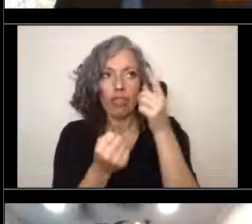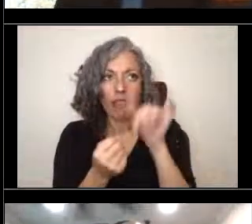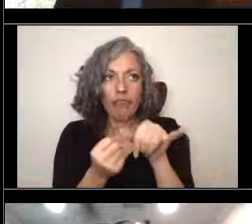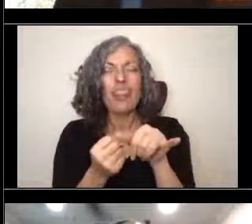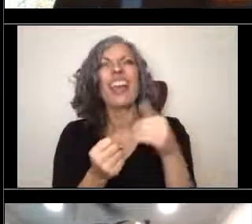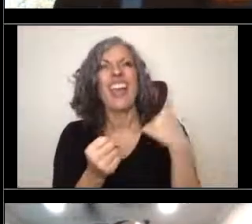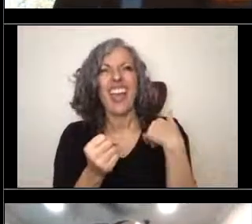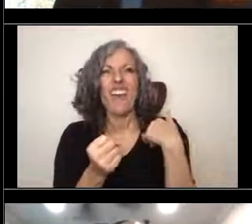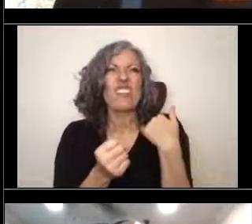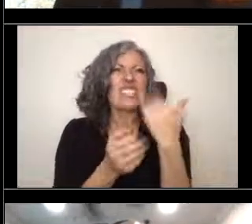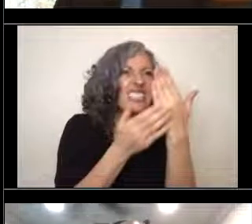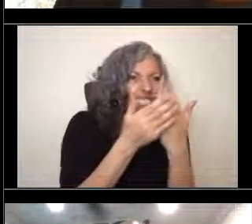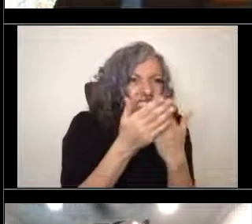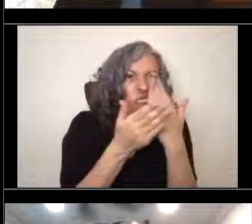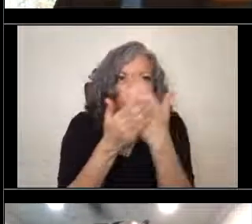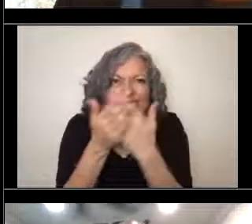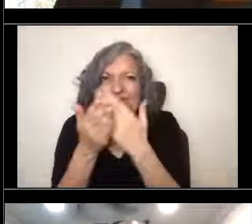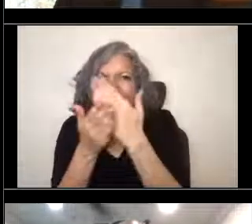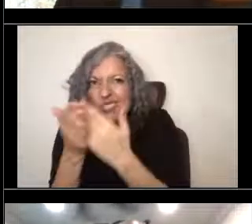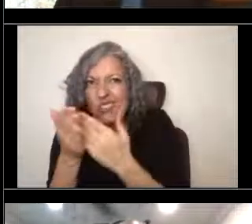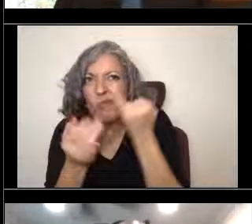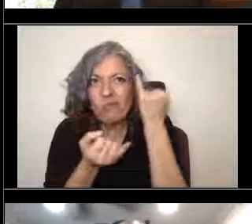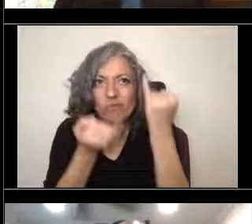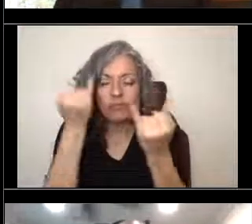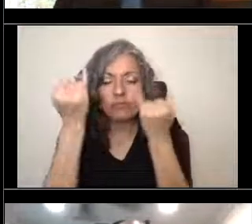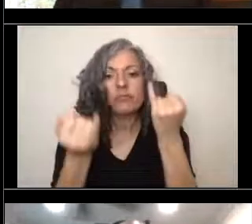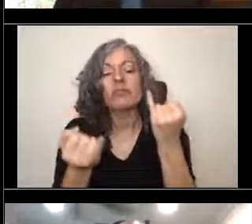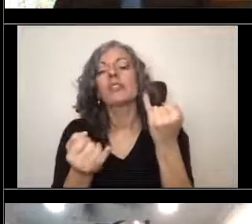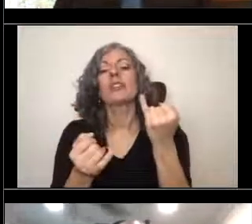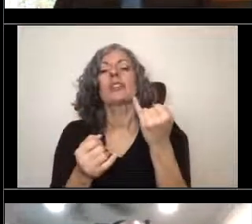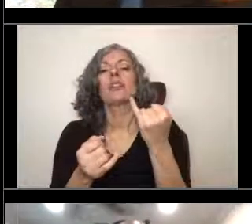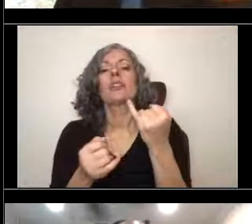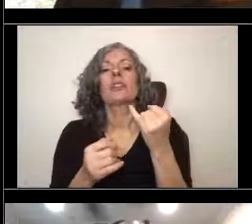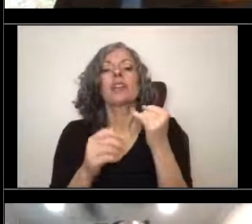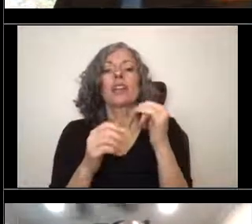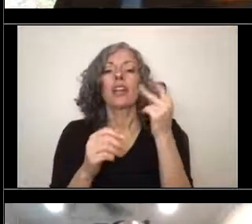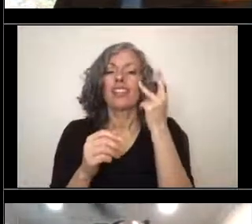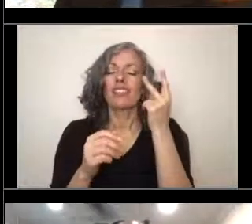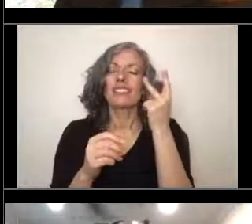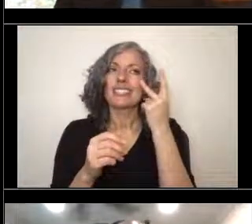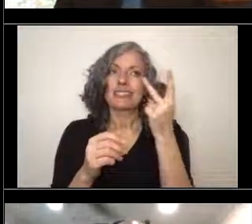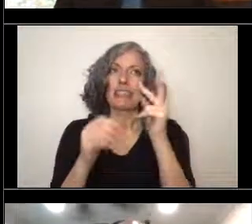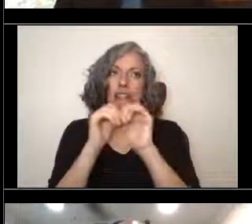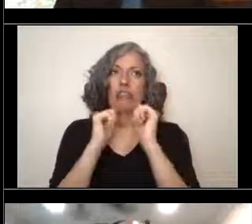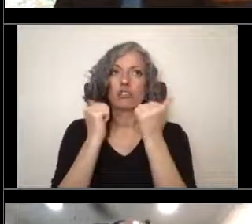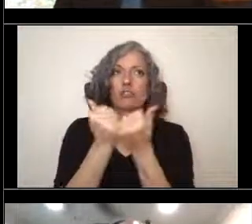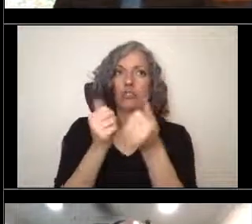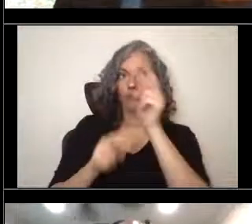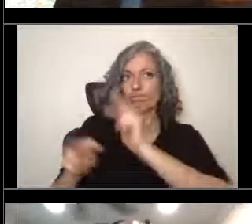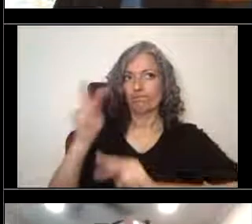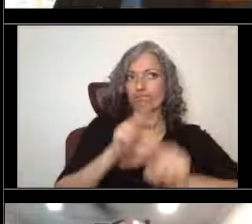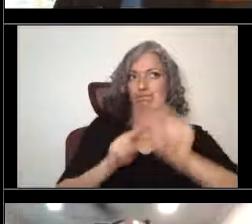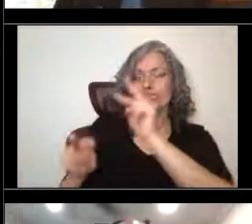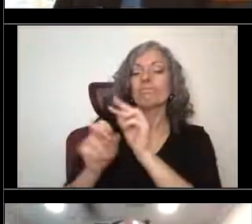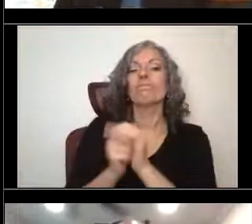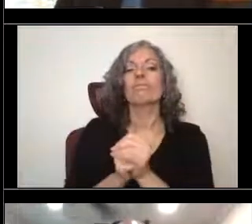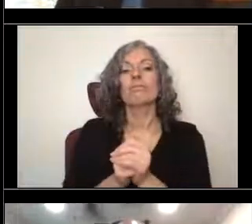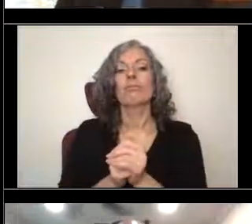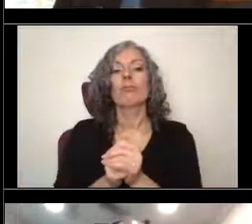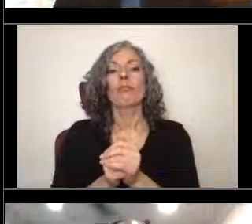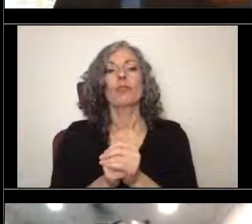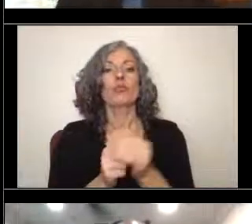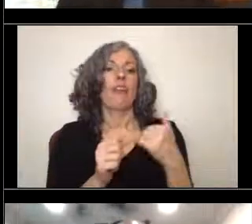there, because I think the agency is looking at, and then there's also some efforts to kind of work towards eliminating lead. I know that's an issue that's out there